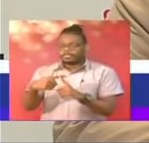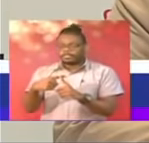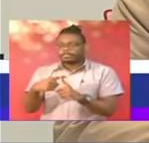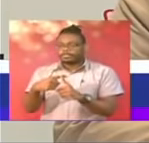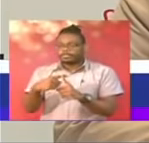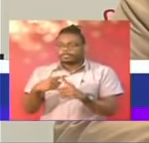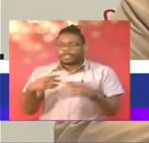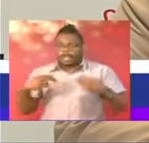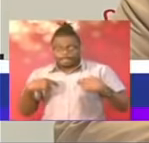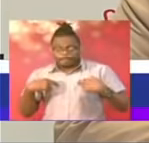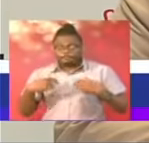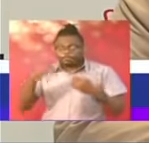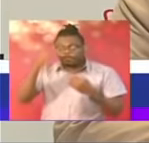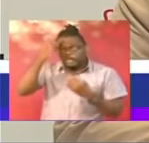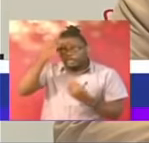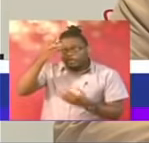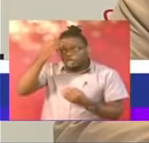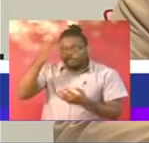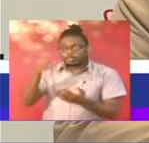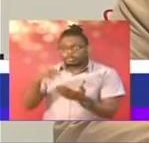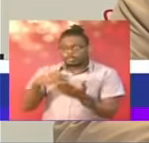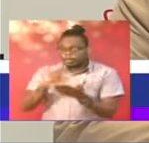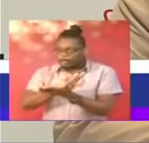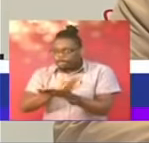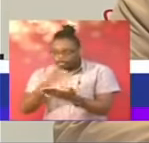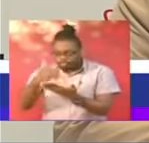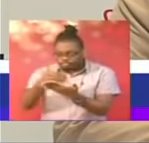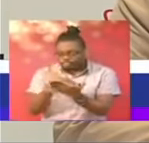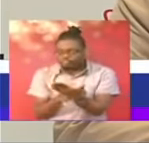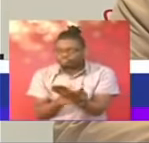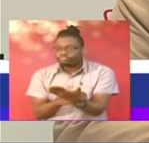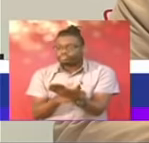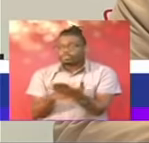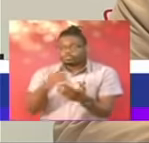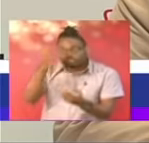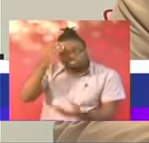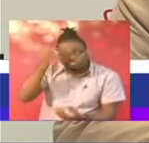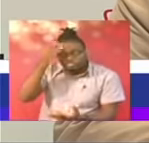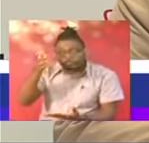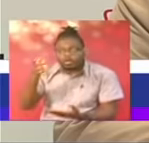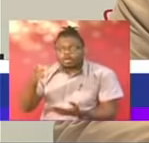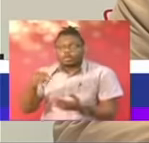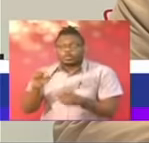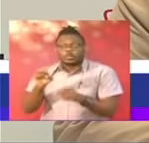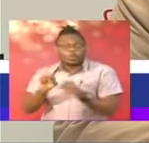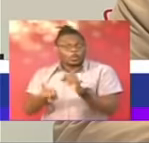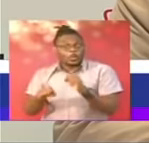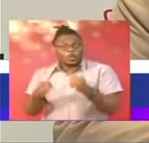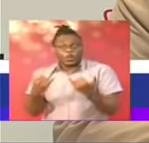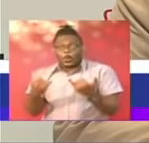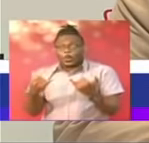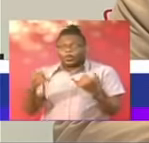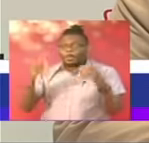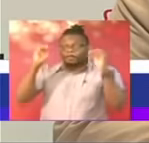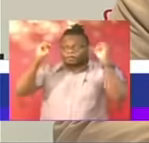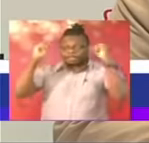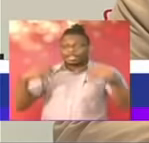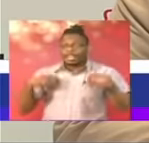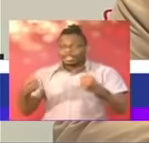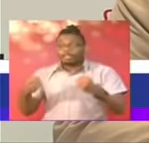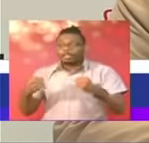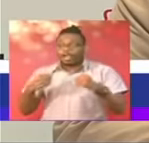status documented. So whereas we have and we continue to track, we have tracked and continue to track all of the